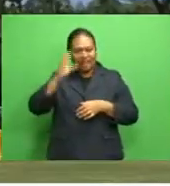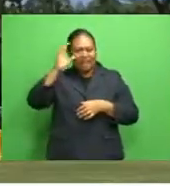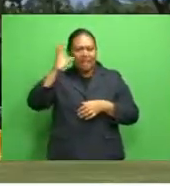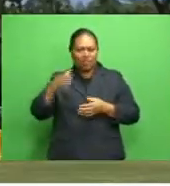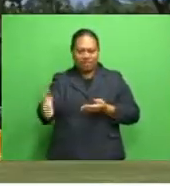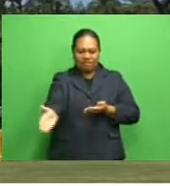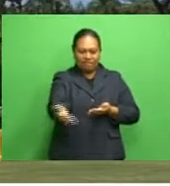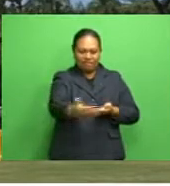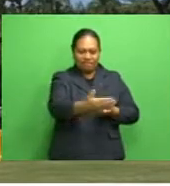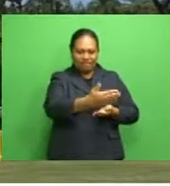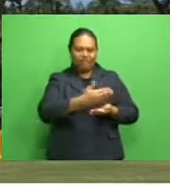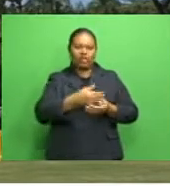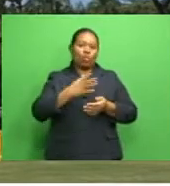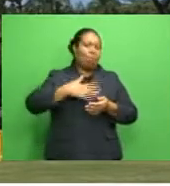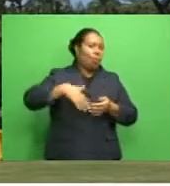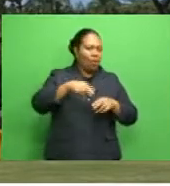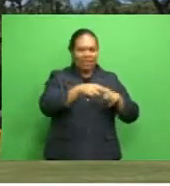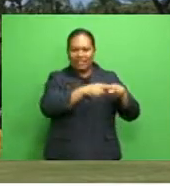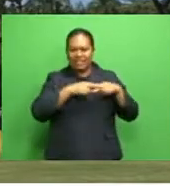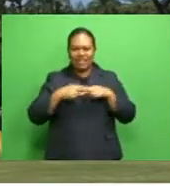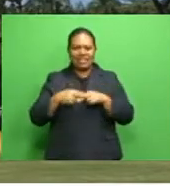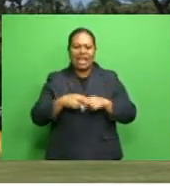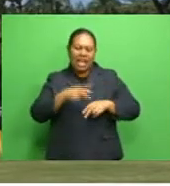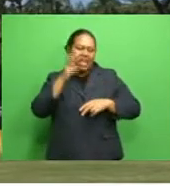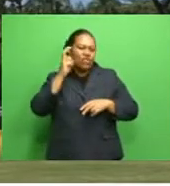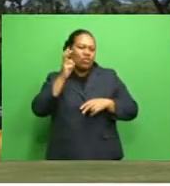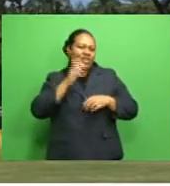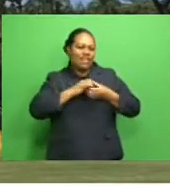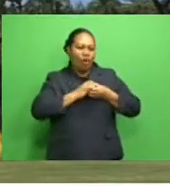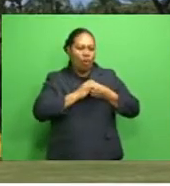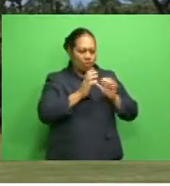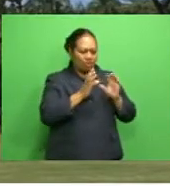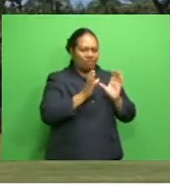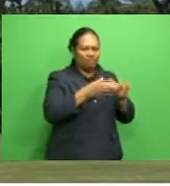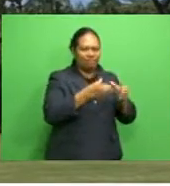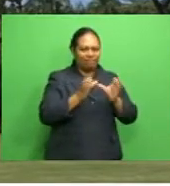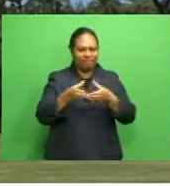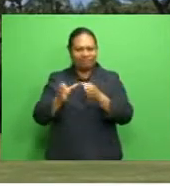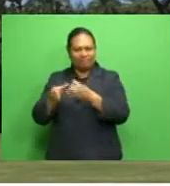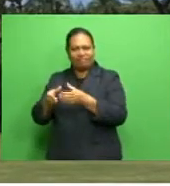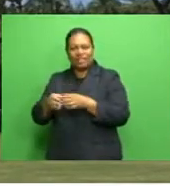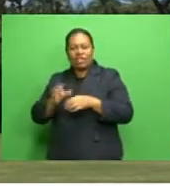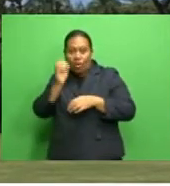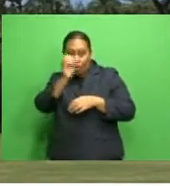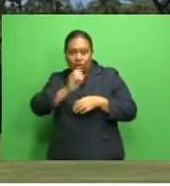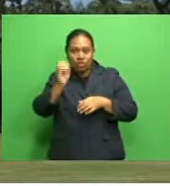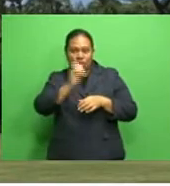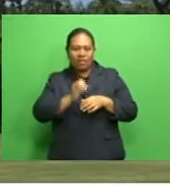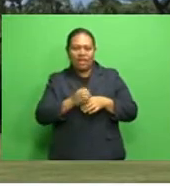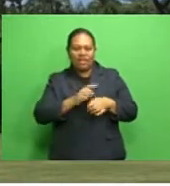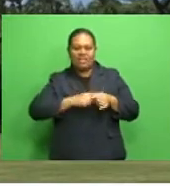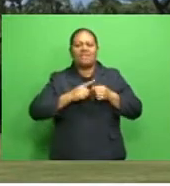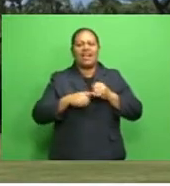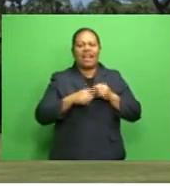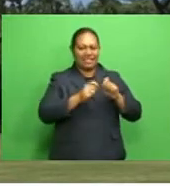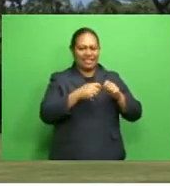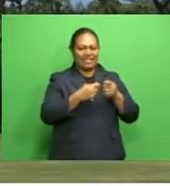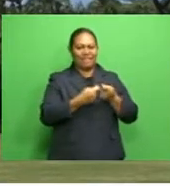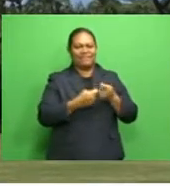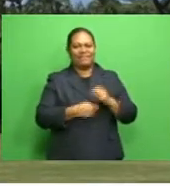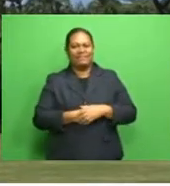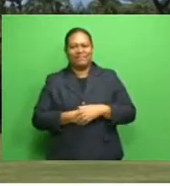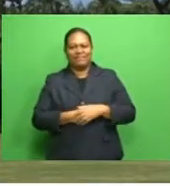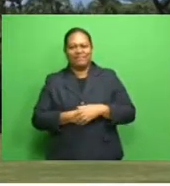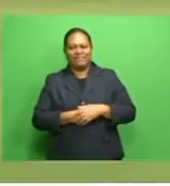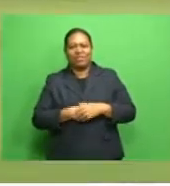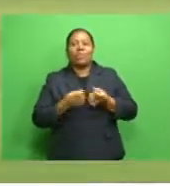Suva, all over Fiji, and they will train in the different divisions, and then we bring them together in October to finalize a squad that will also prepare